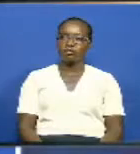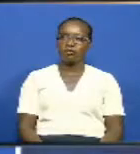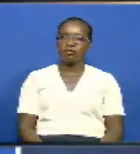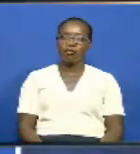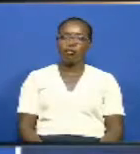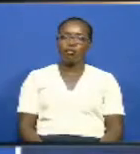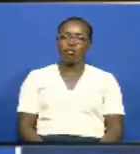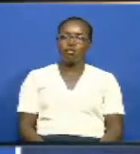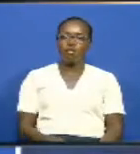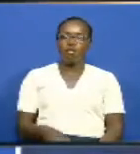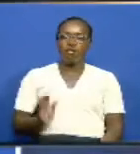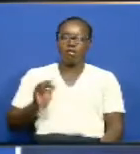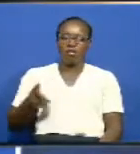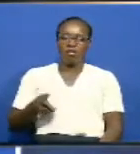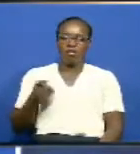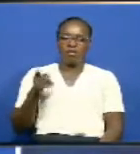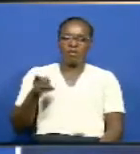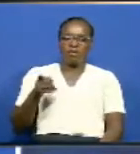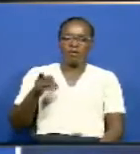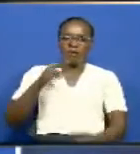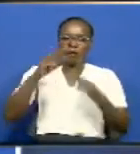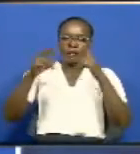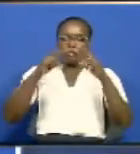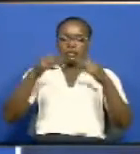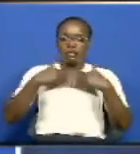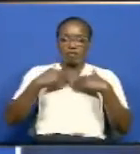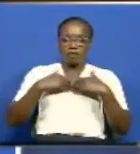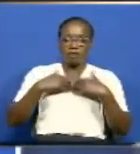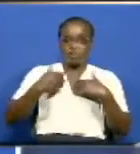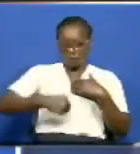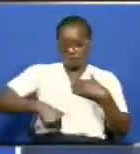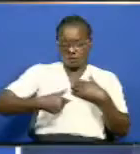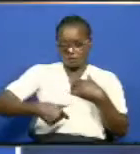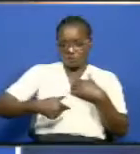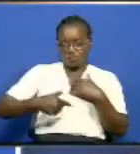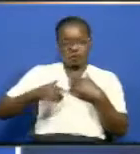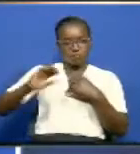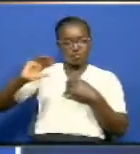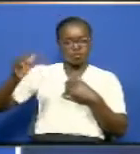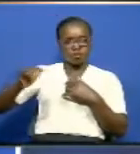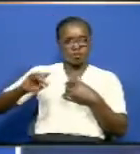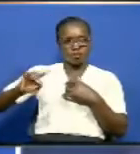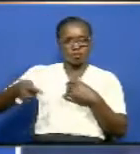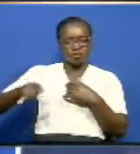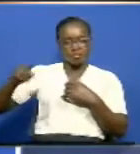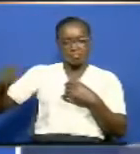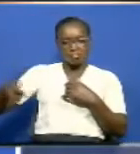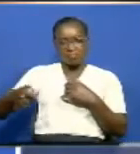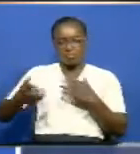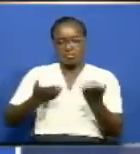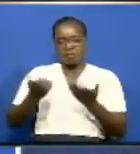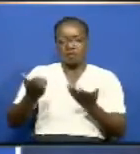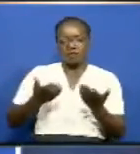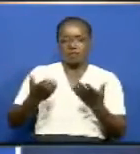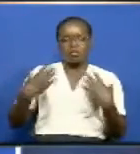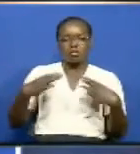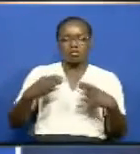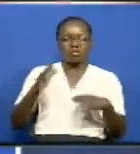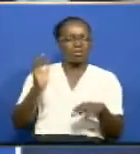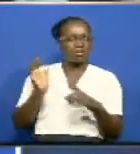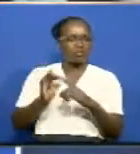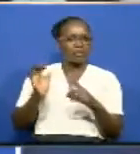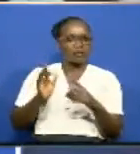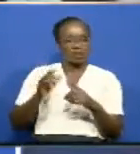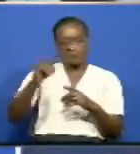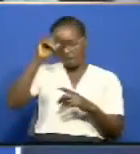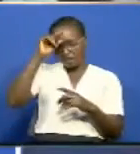Mona Lisa Nganga, who owns a restaurant and barber shop in Malindi Town, was among thousands of business people who felt the pain as the government